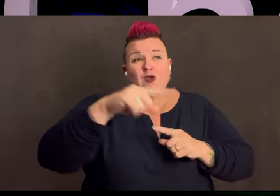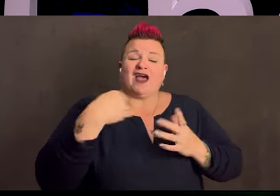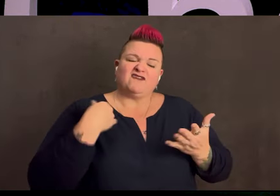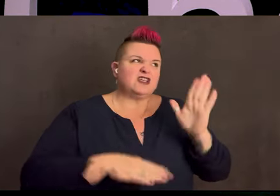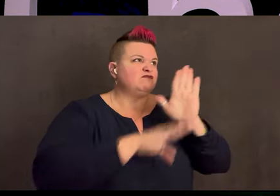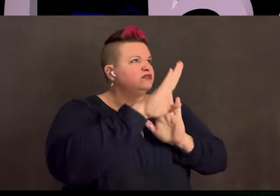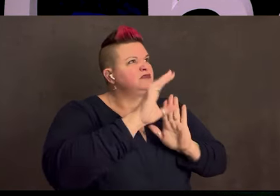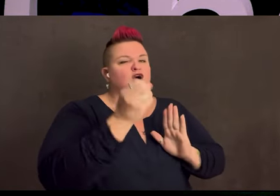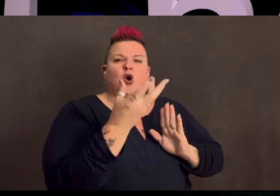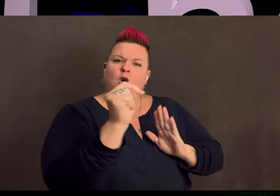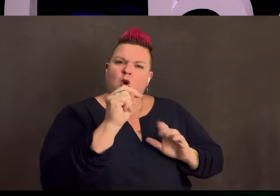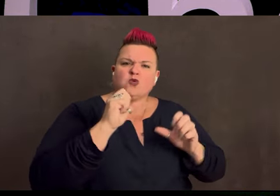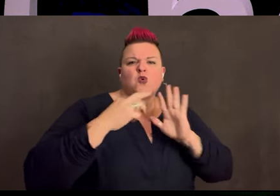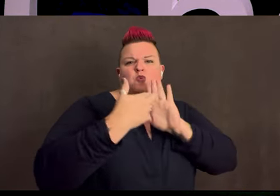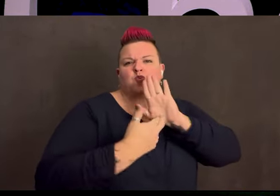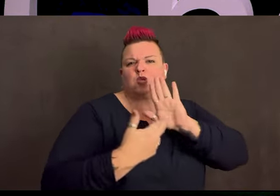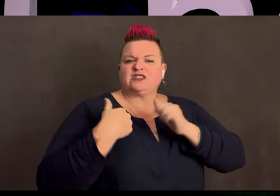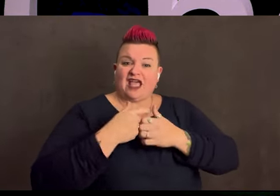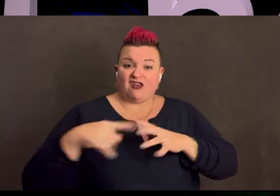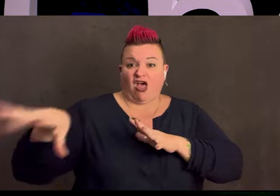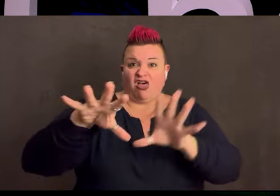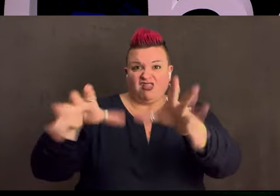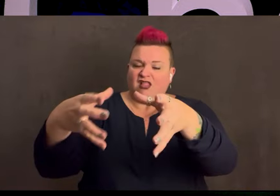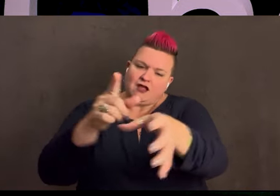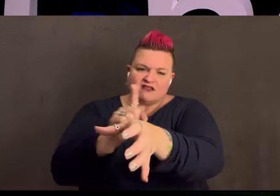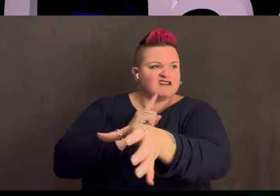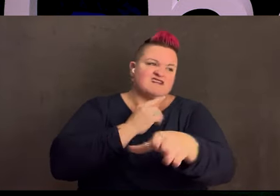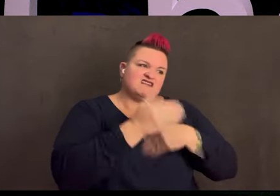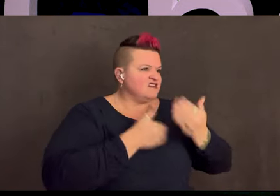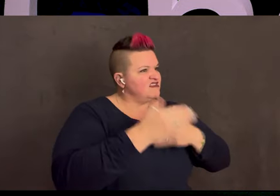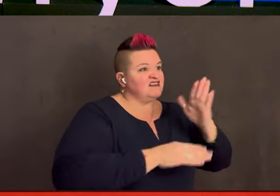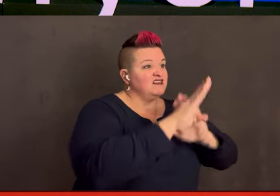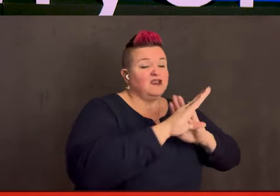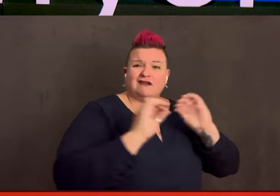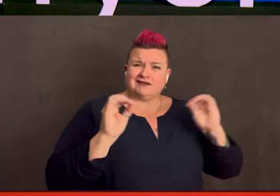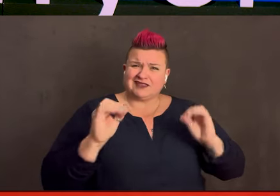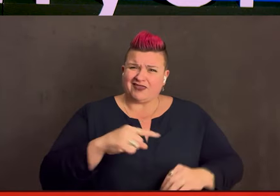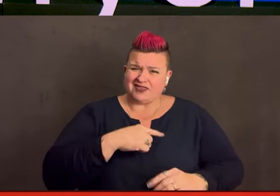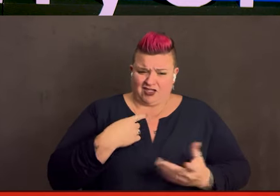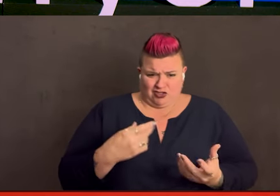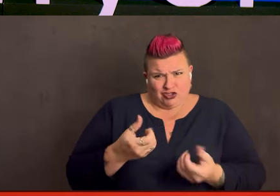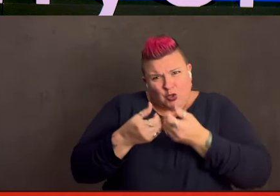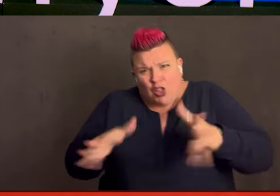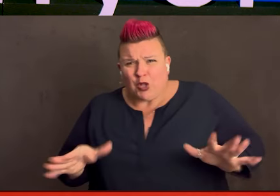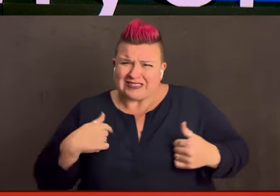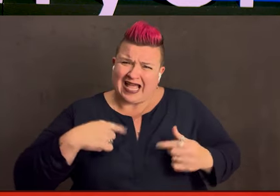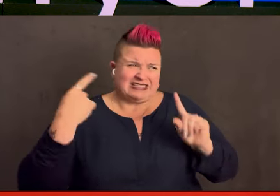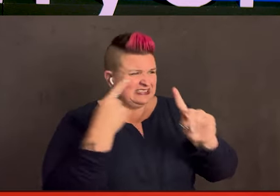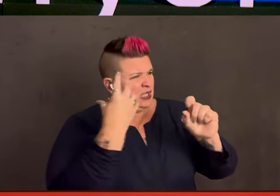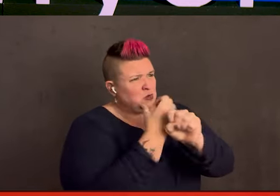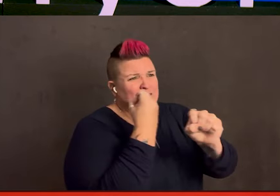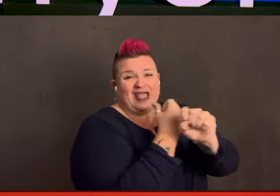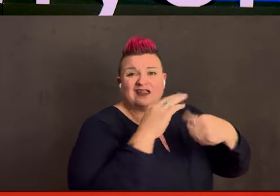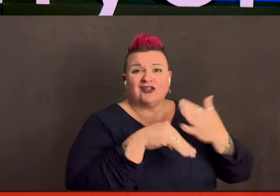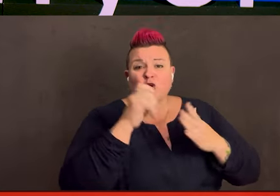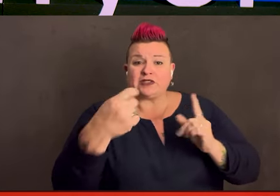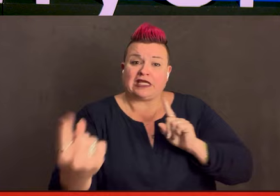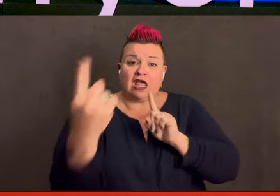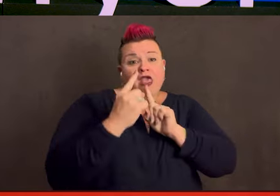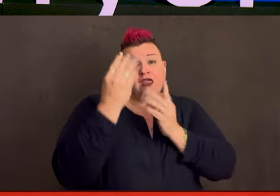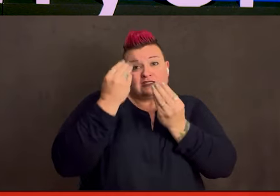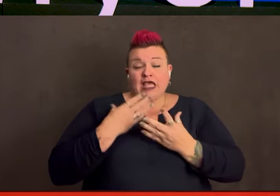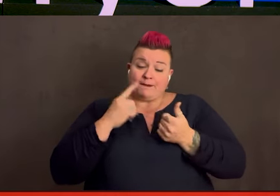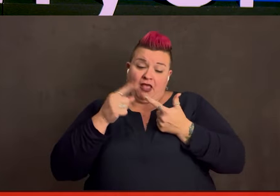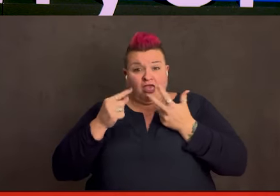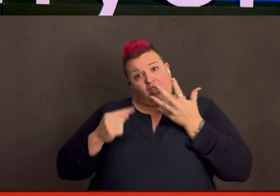make your own rules, go against the grain. Pressure and pain remains, it settled in. With nothing to lose, I can only accept a win. Don't need nobody stepping